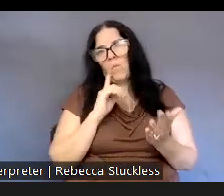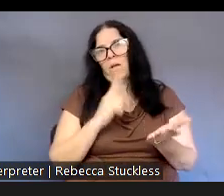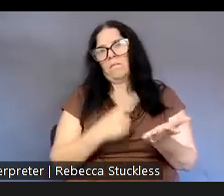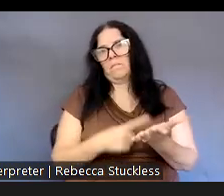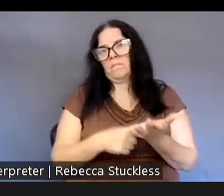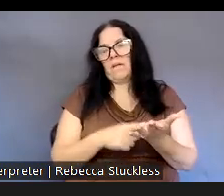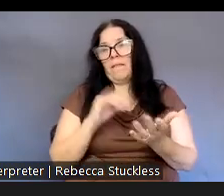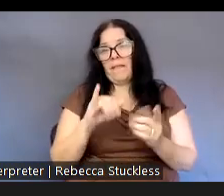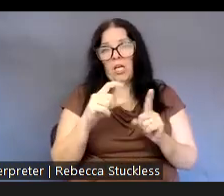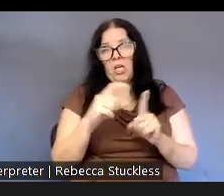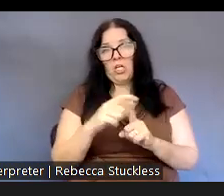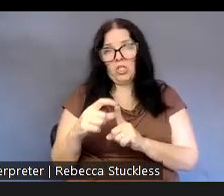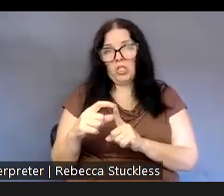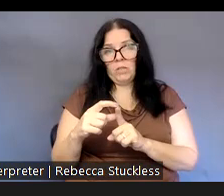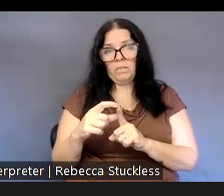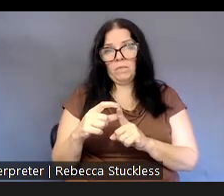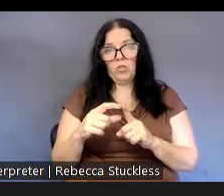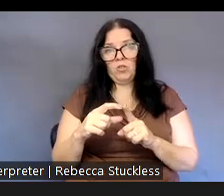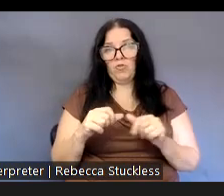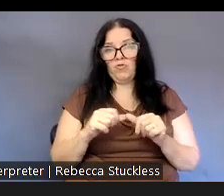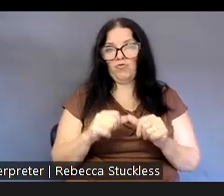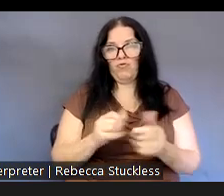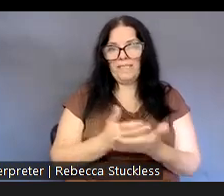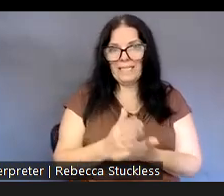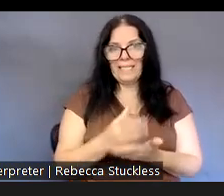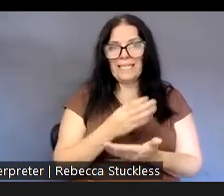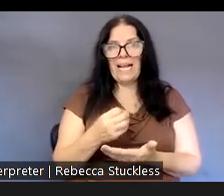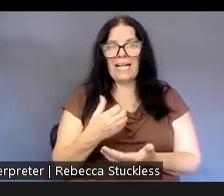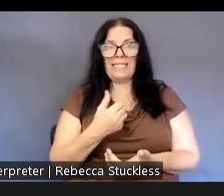those terms, resilience and self-efficacy.